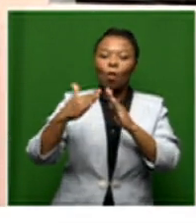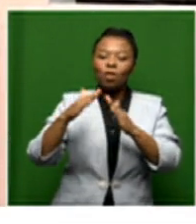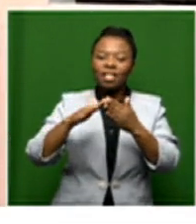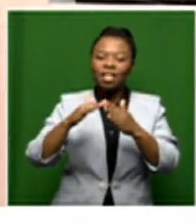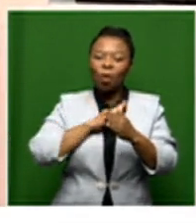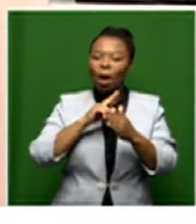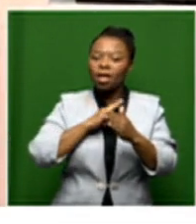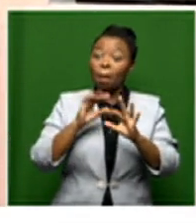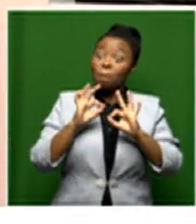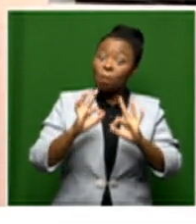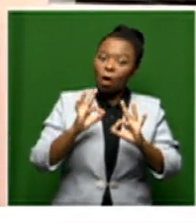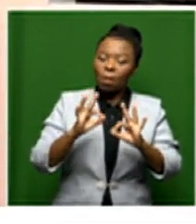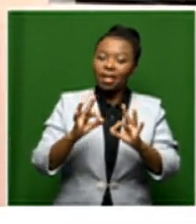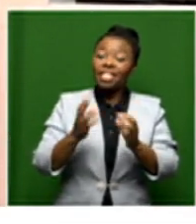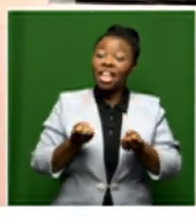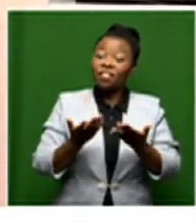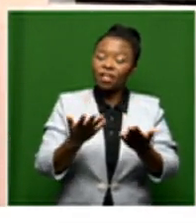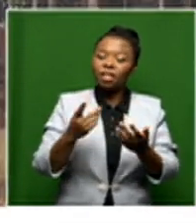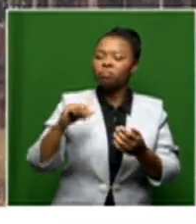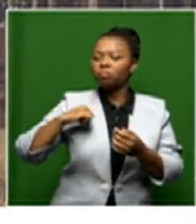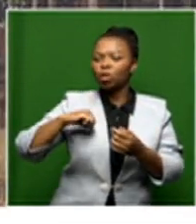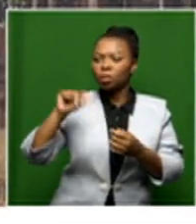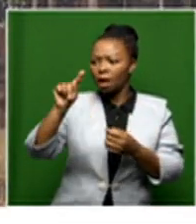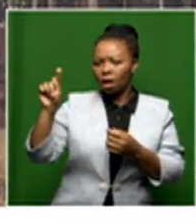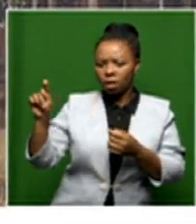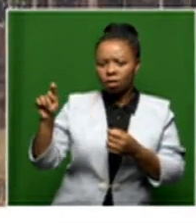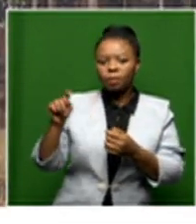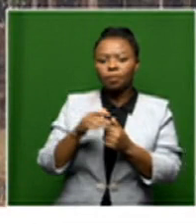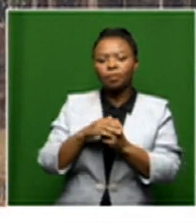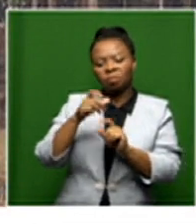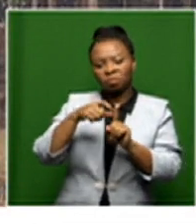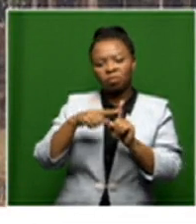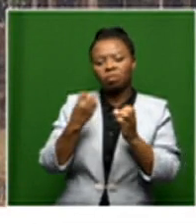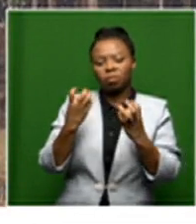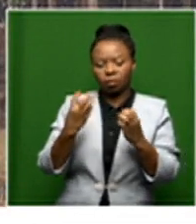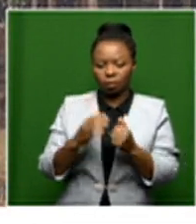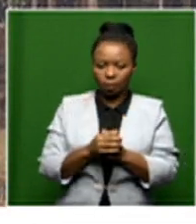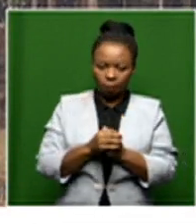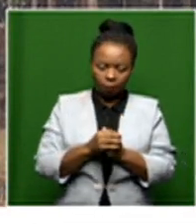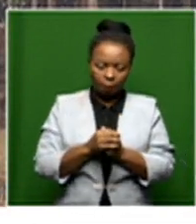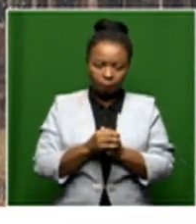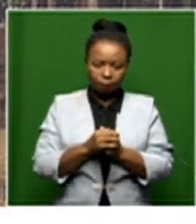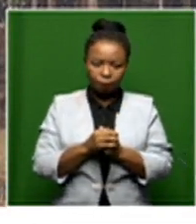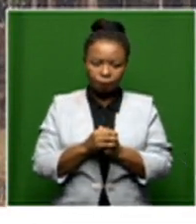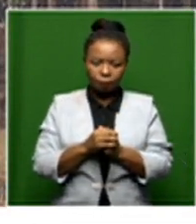serviced by their respective municipalities. Patrick Dintwa, SABC News, Mahikeng.